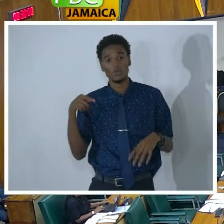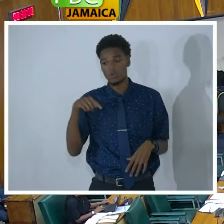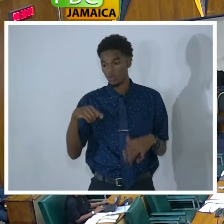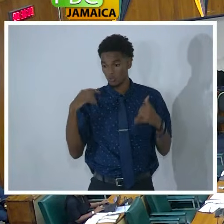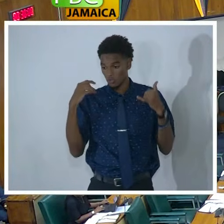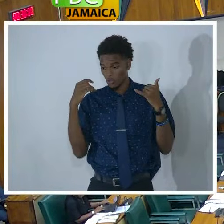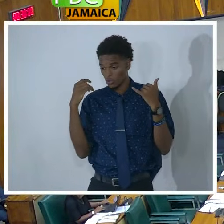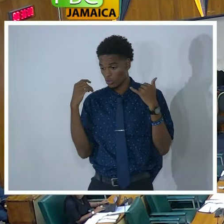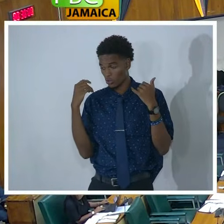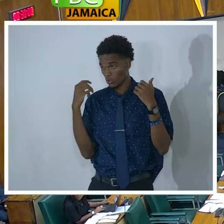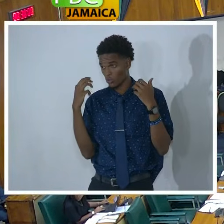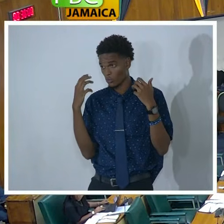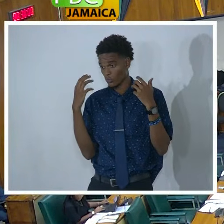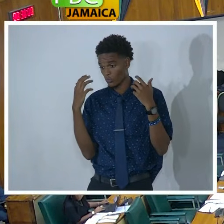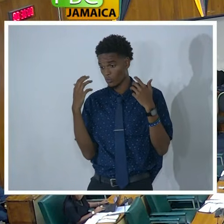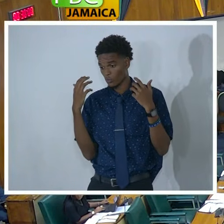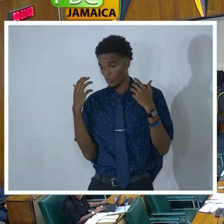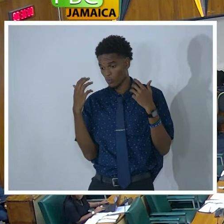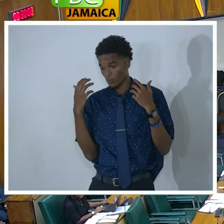not